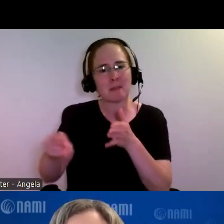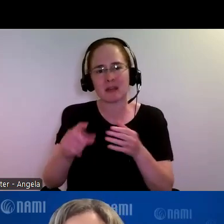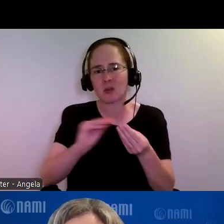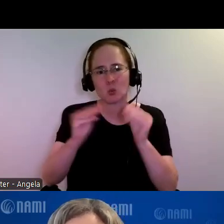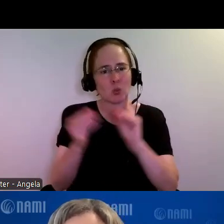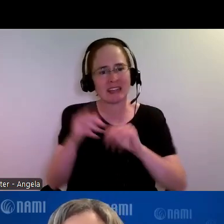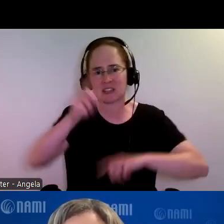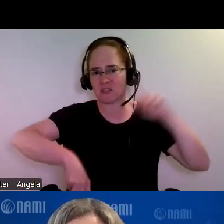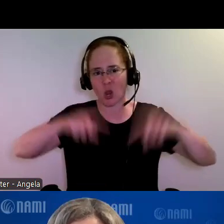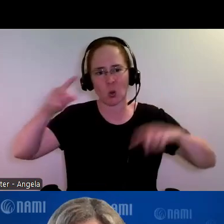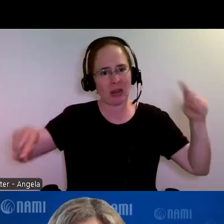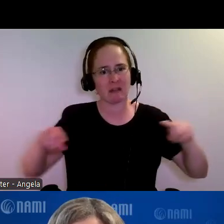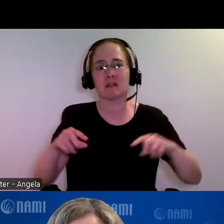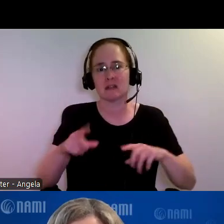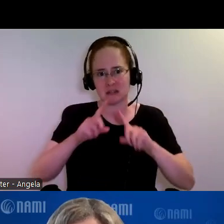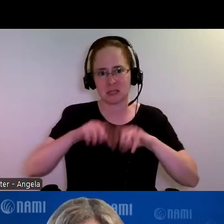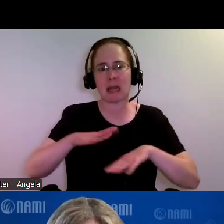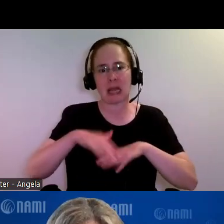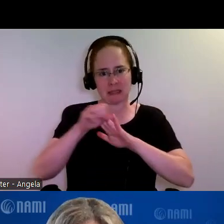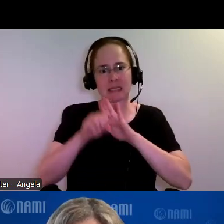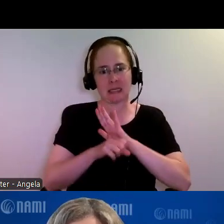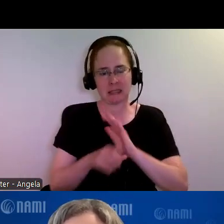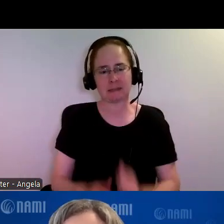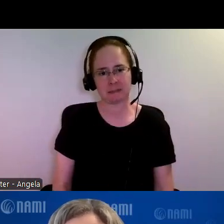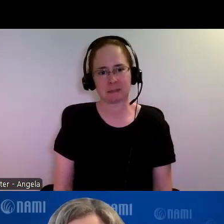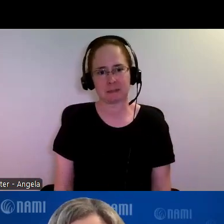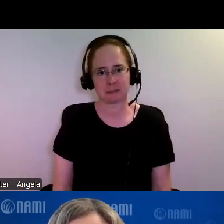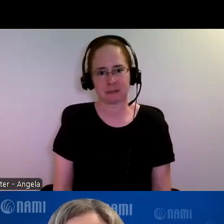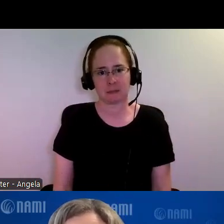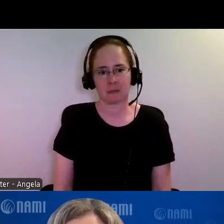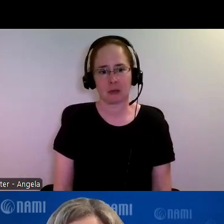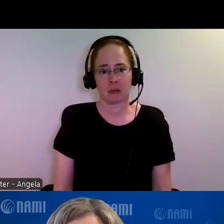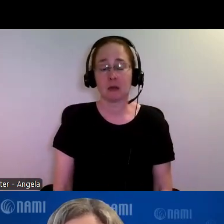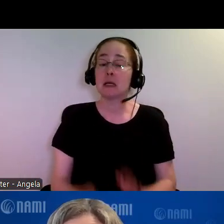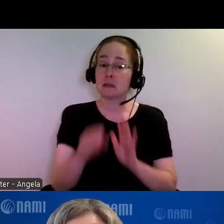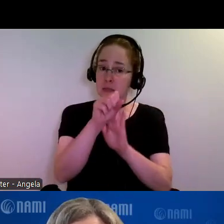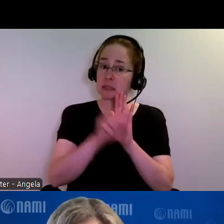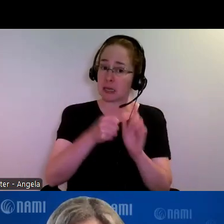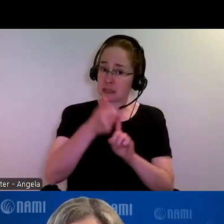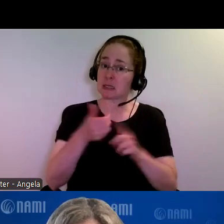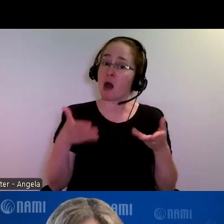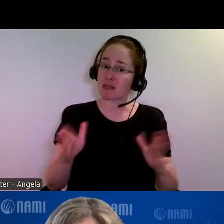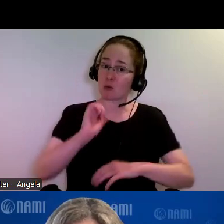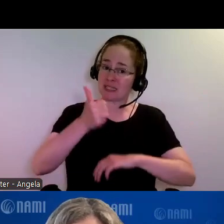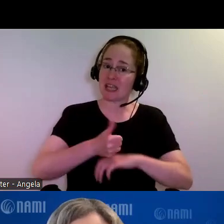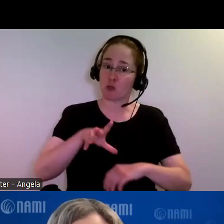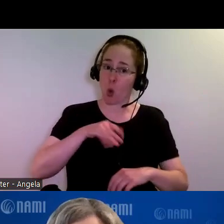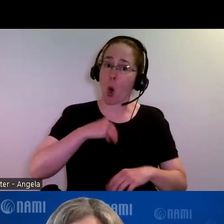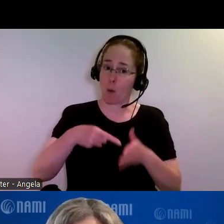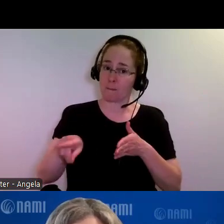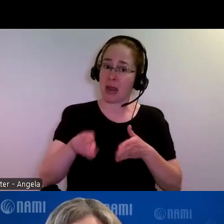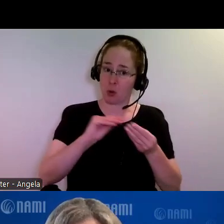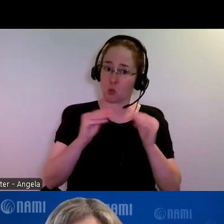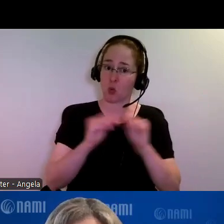services vary significantly across states. States are allowed to set their own payment rates for